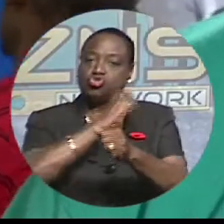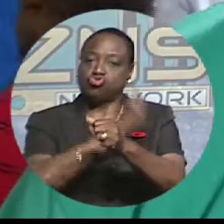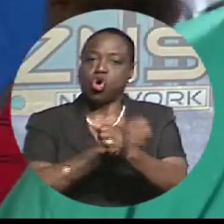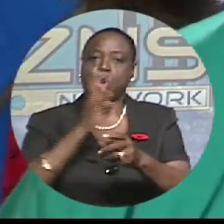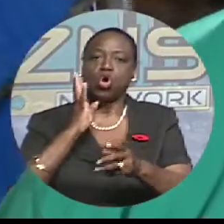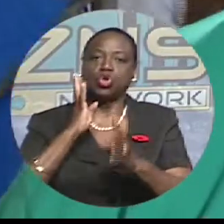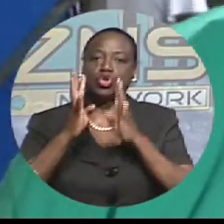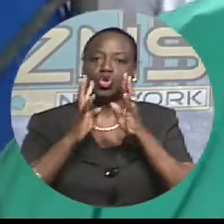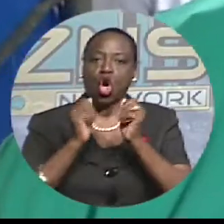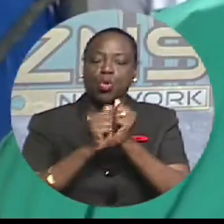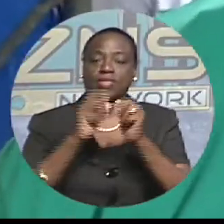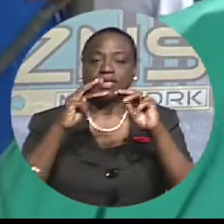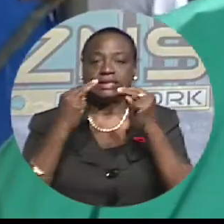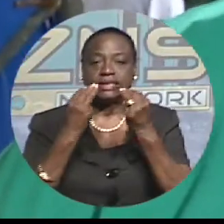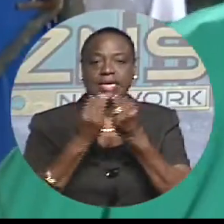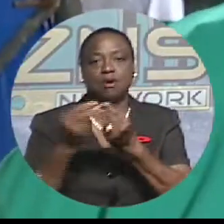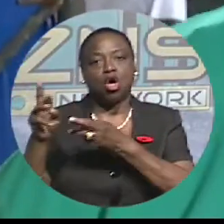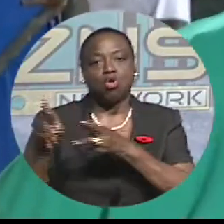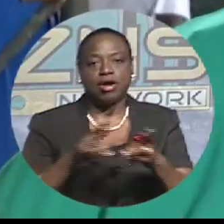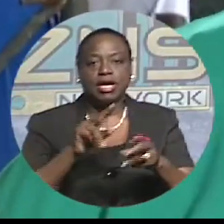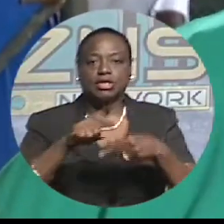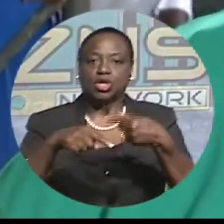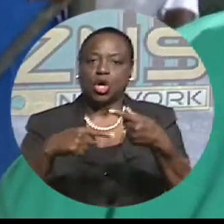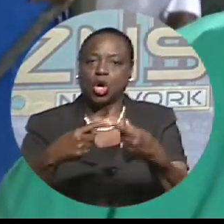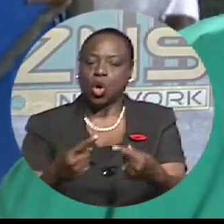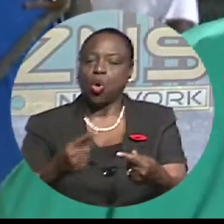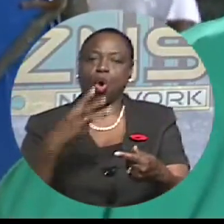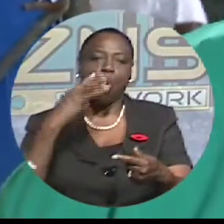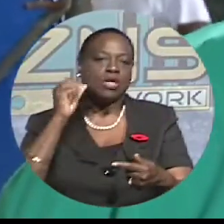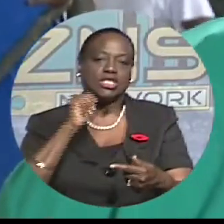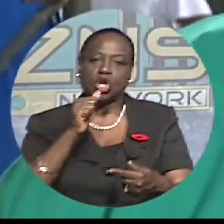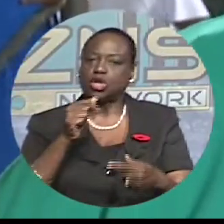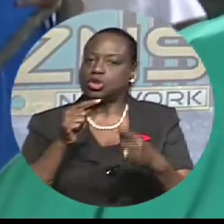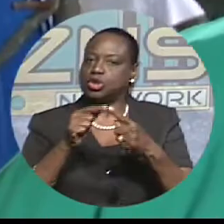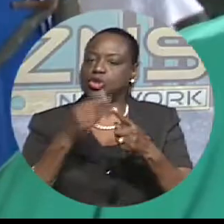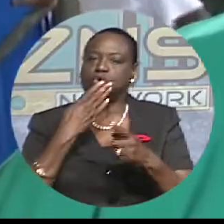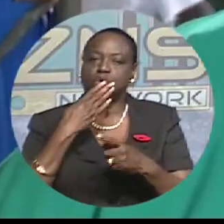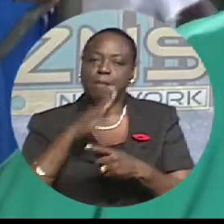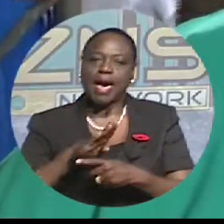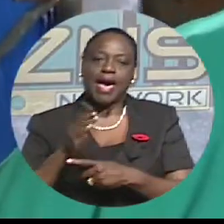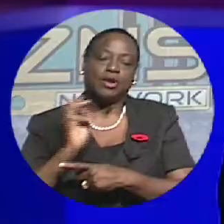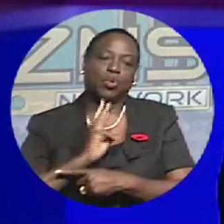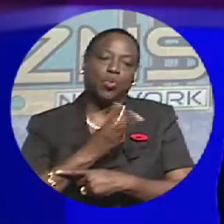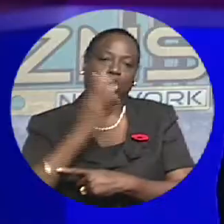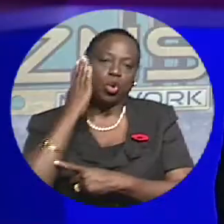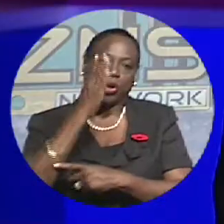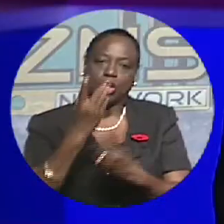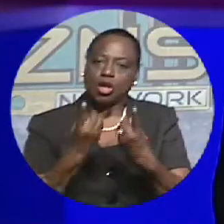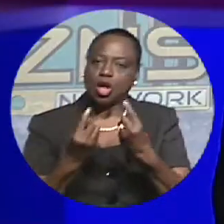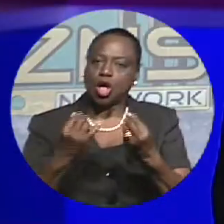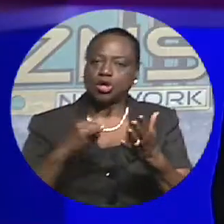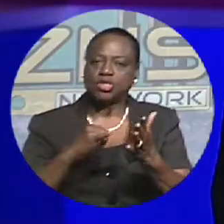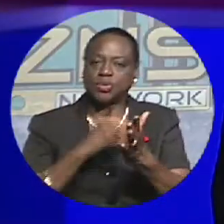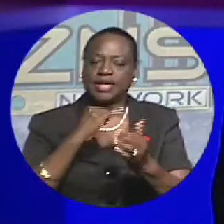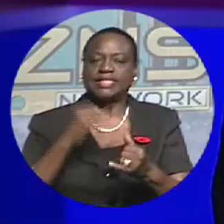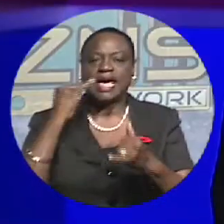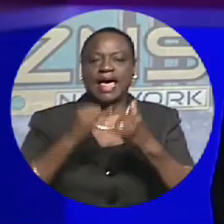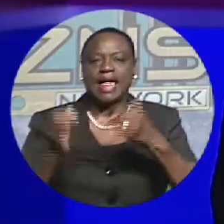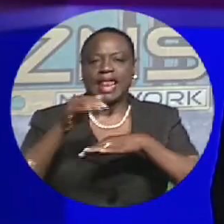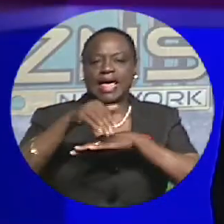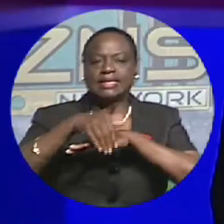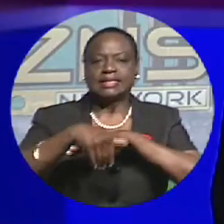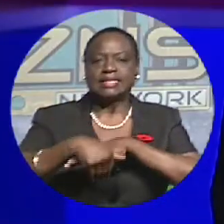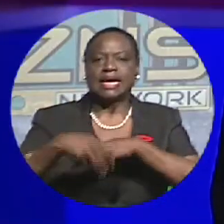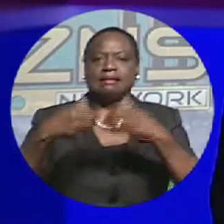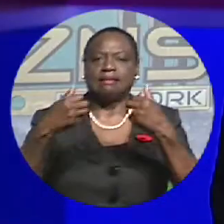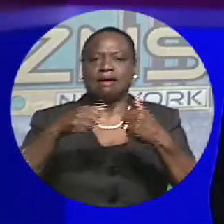to go. We feel good. They feel it wasn't too bad a loss. I think we're going to do it again. As for last night's feature